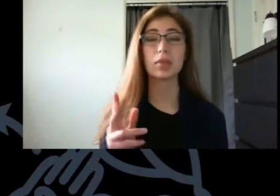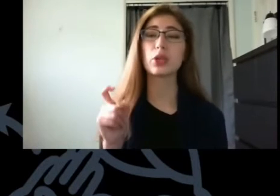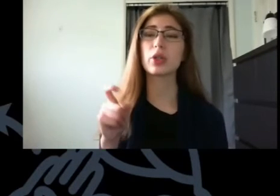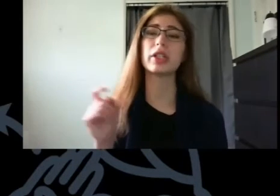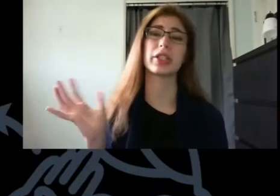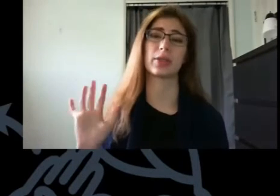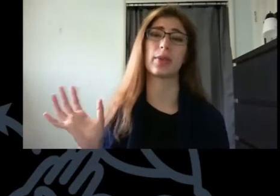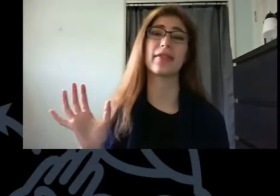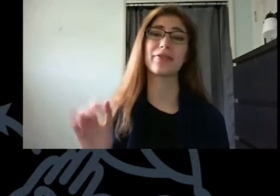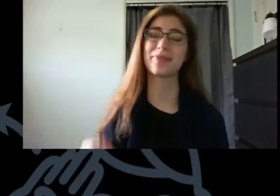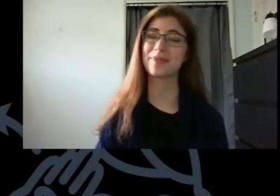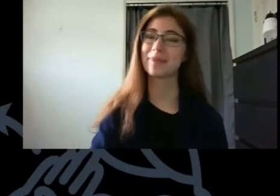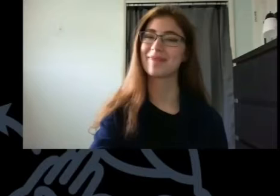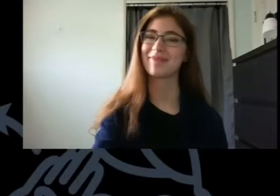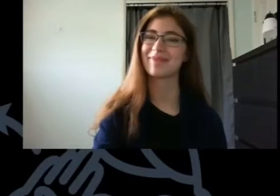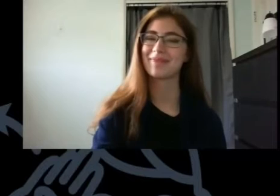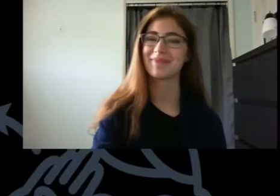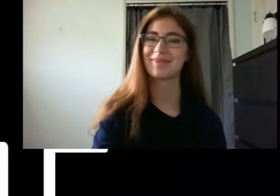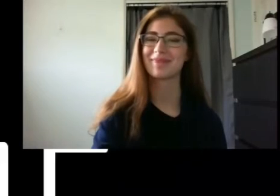Or you could just wave.